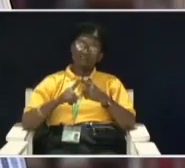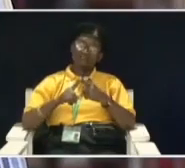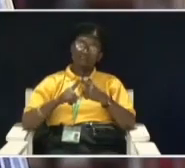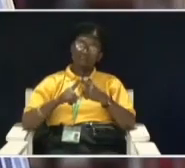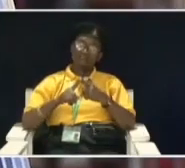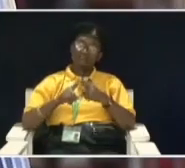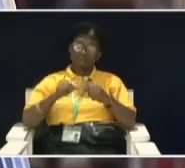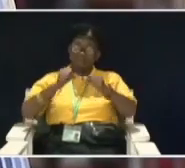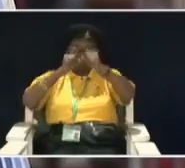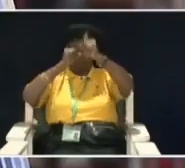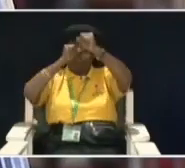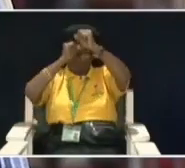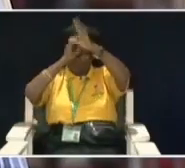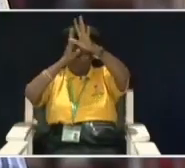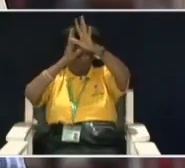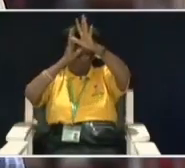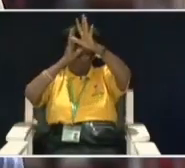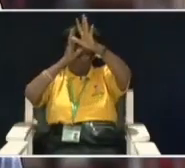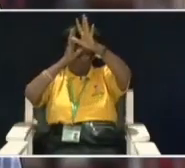Father,